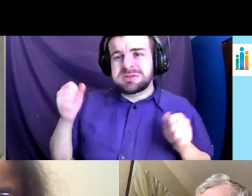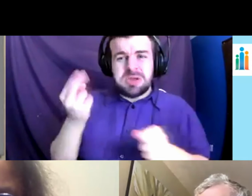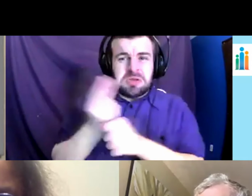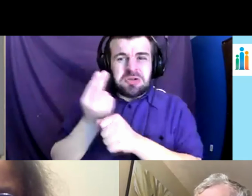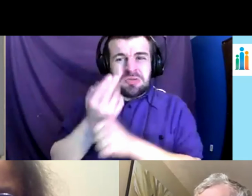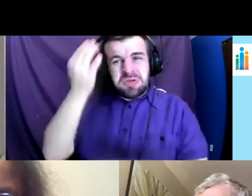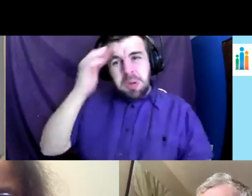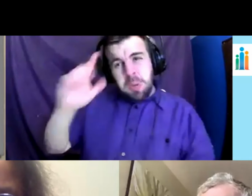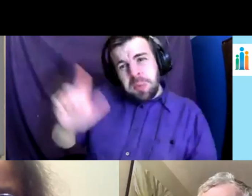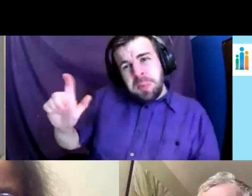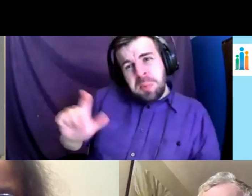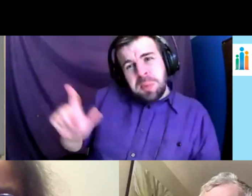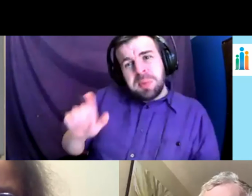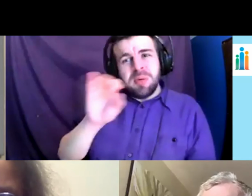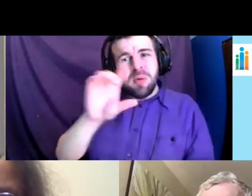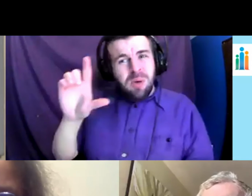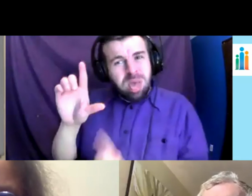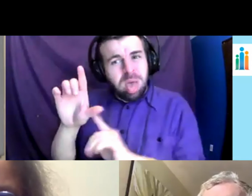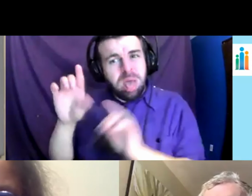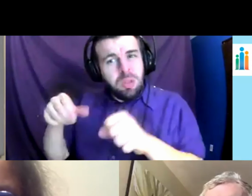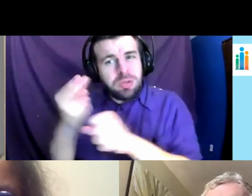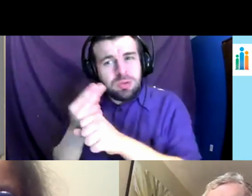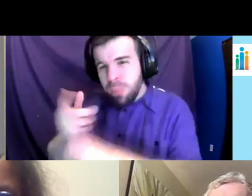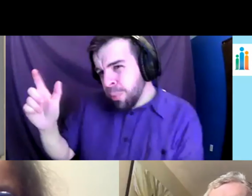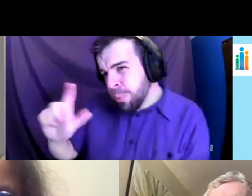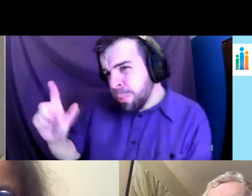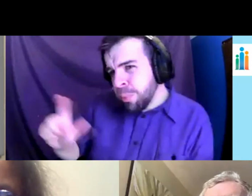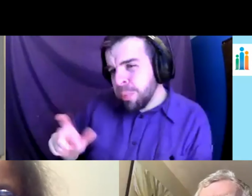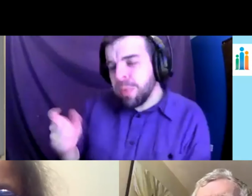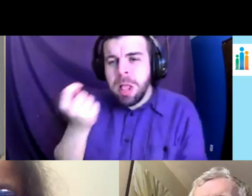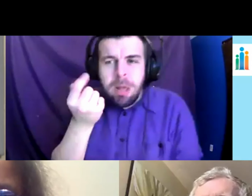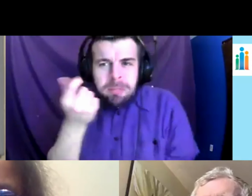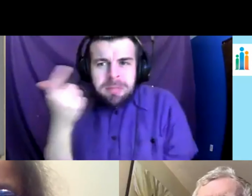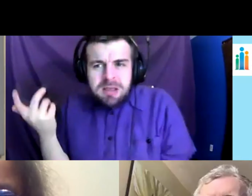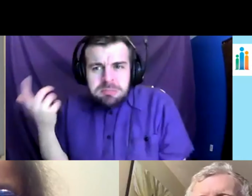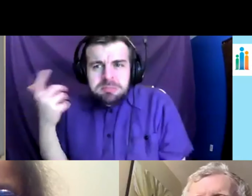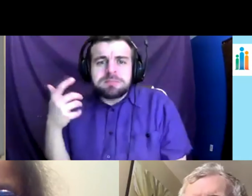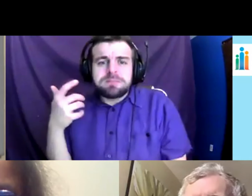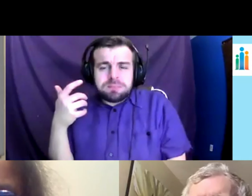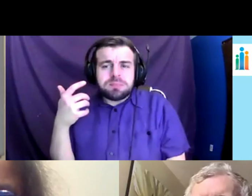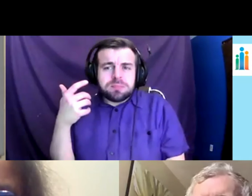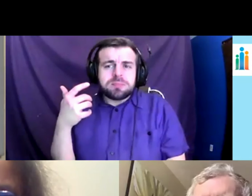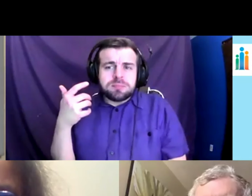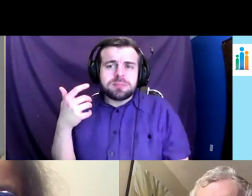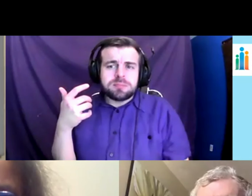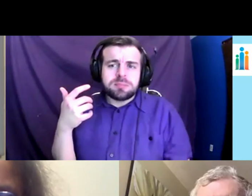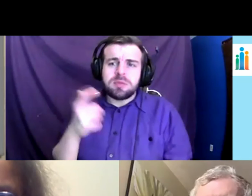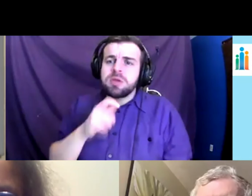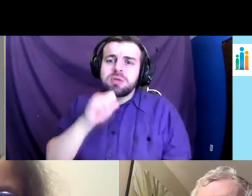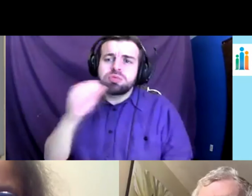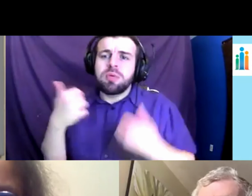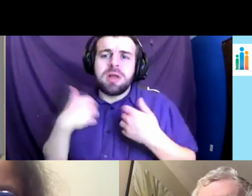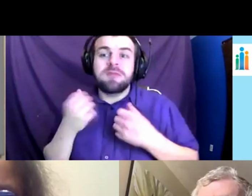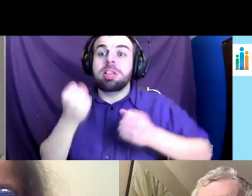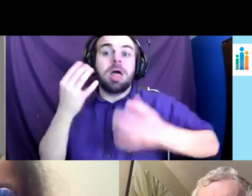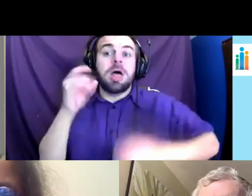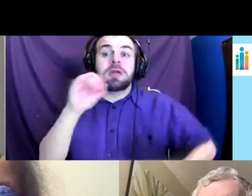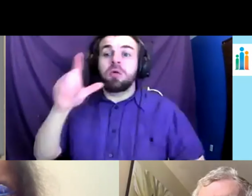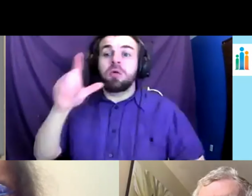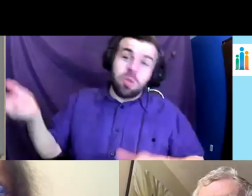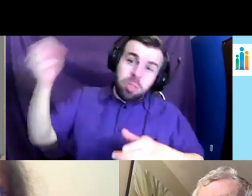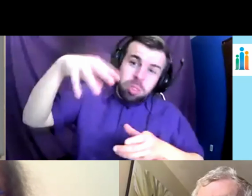food, and you don't have a bunch of oil that it has to go down into, so it wouldn't